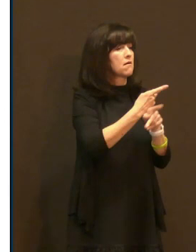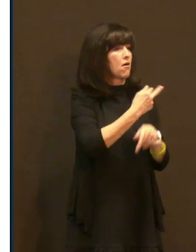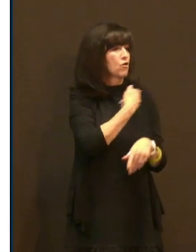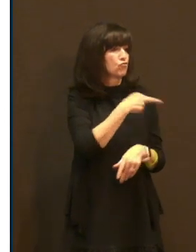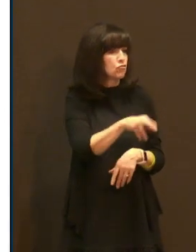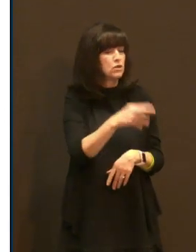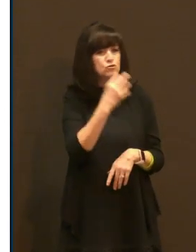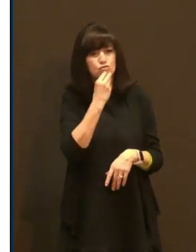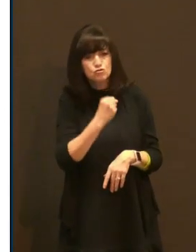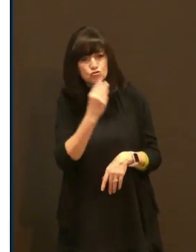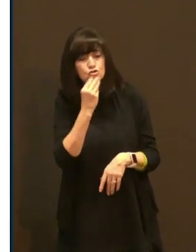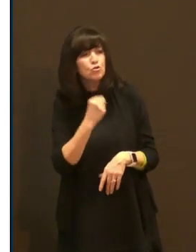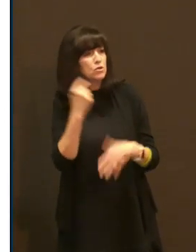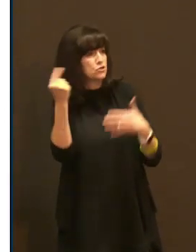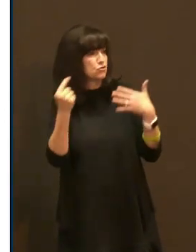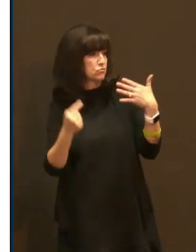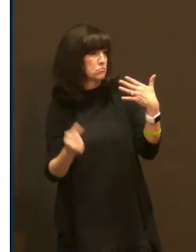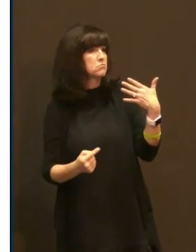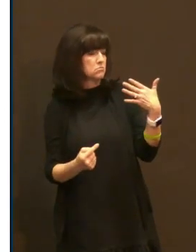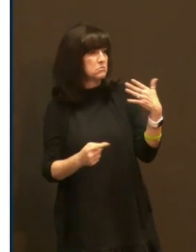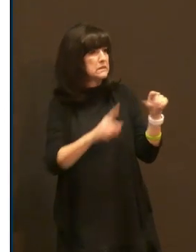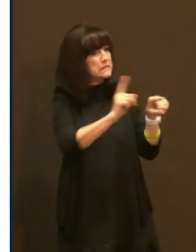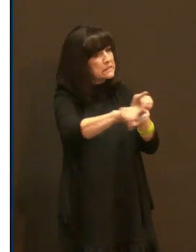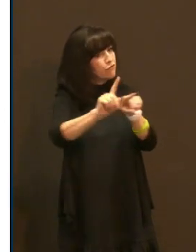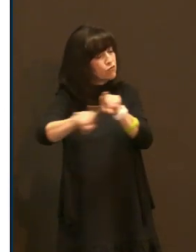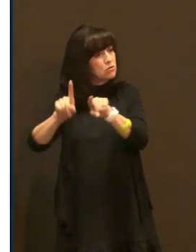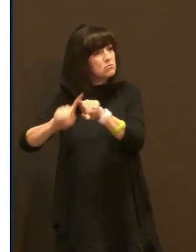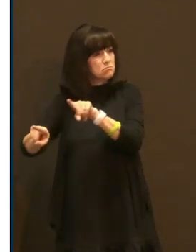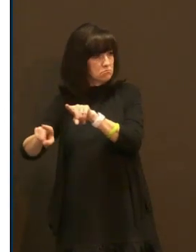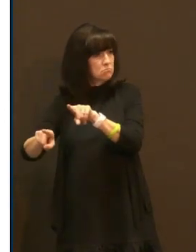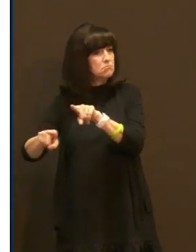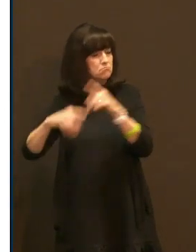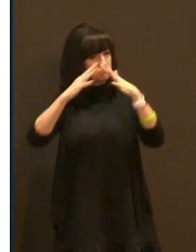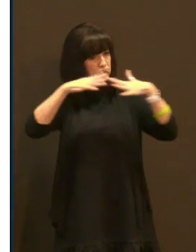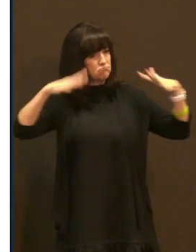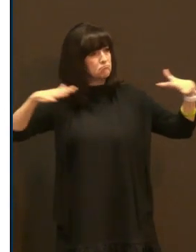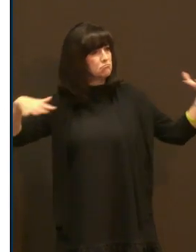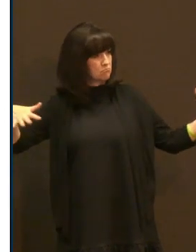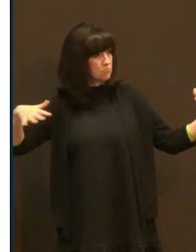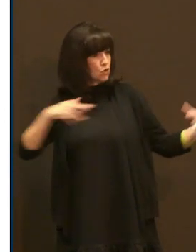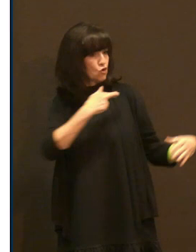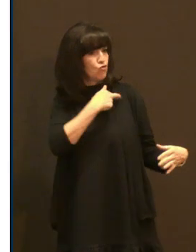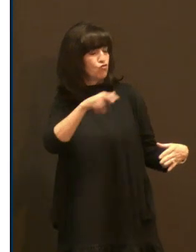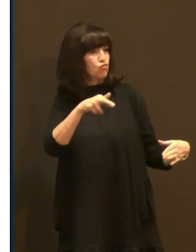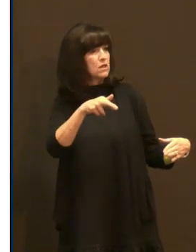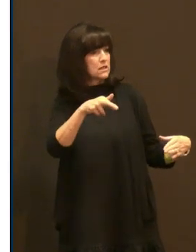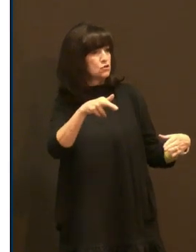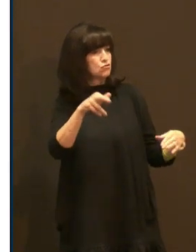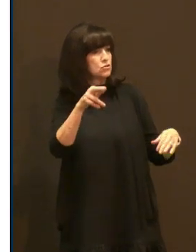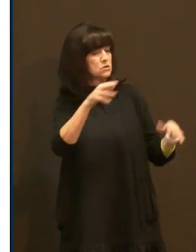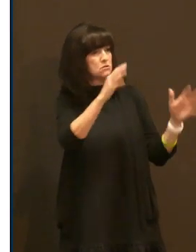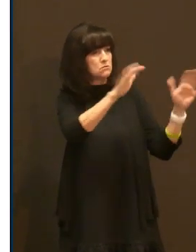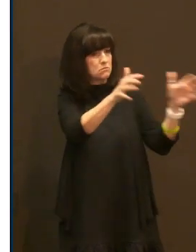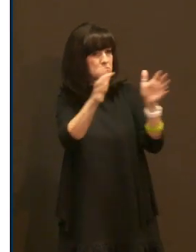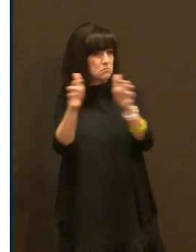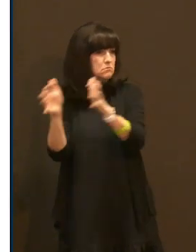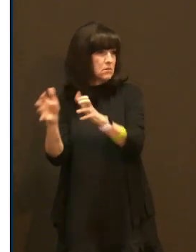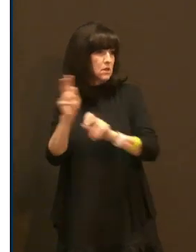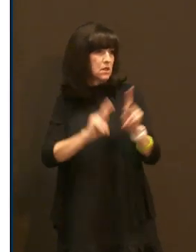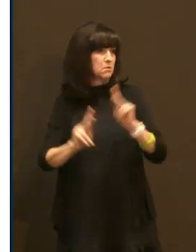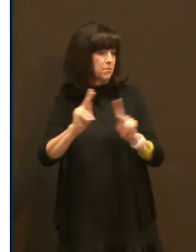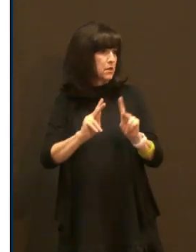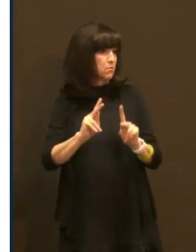Jewish, you name it. And they were all very strongly